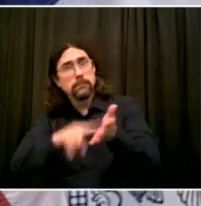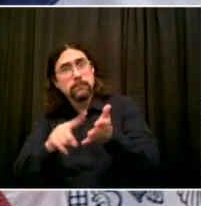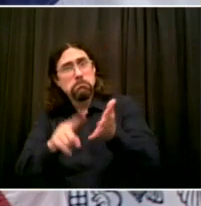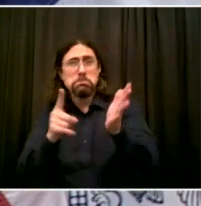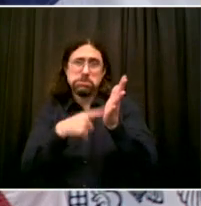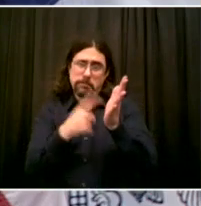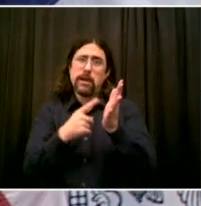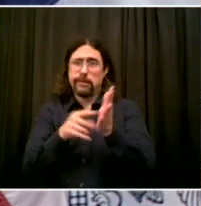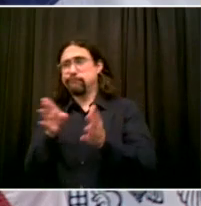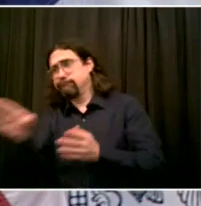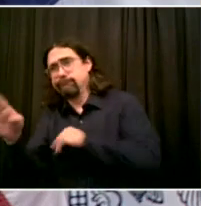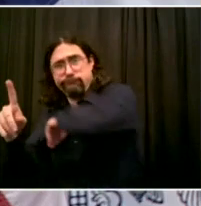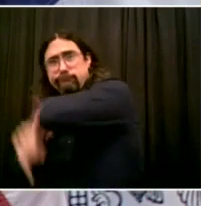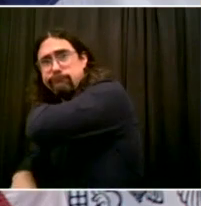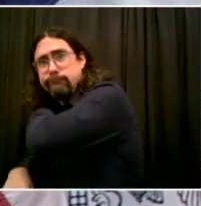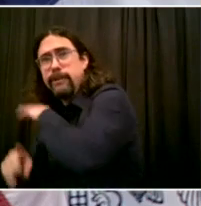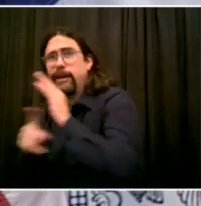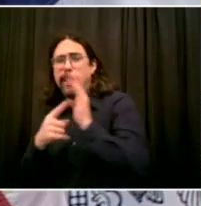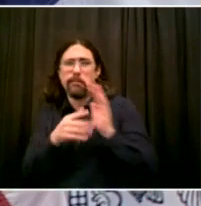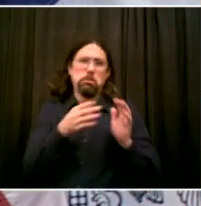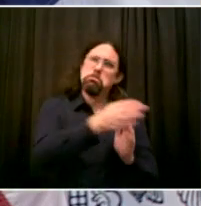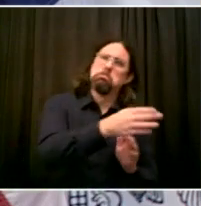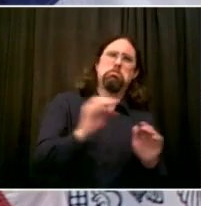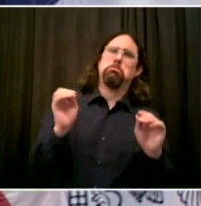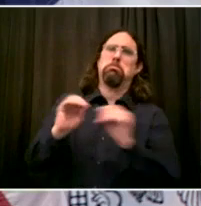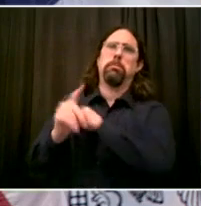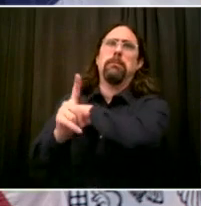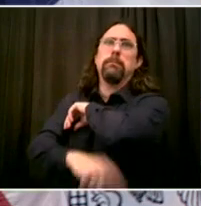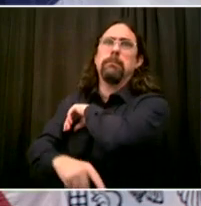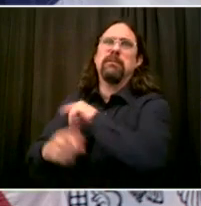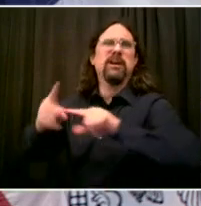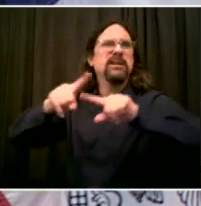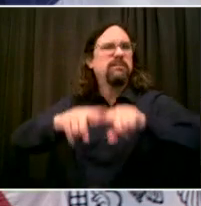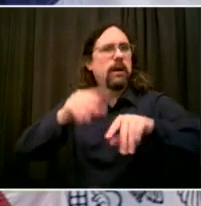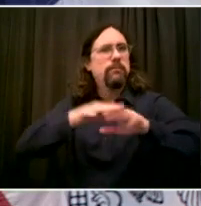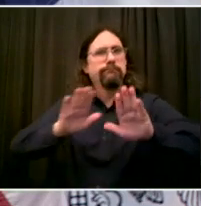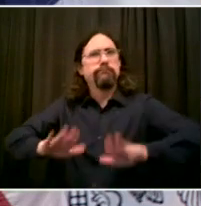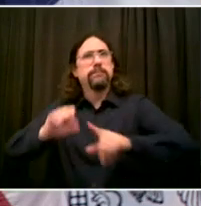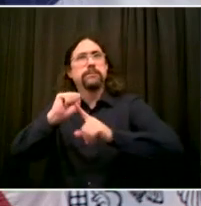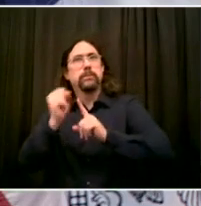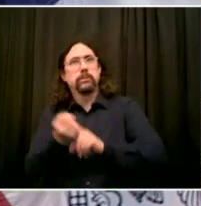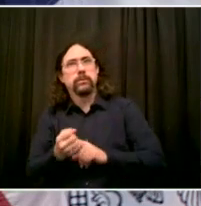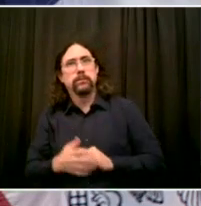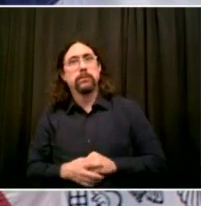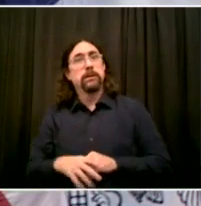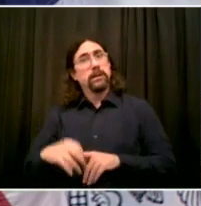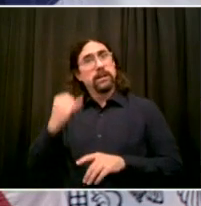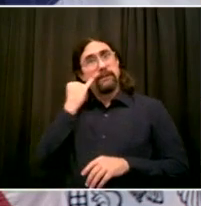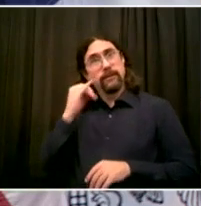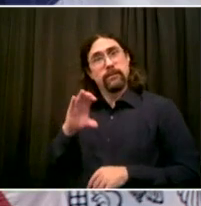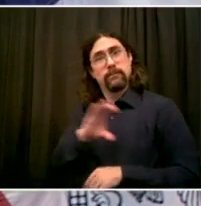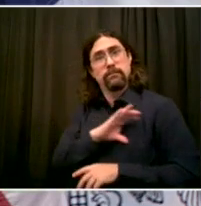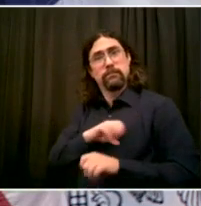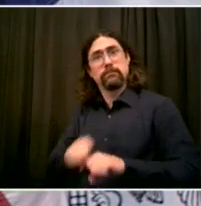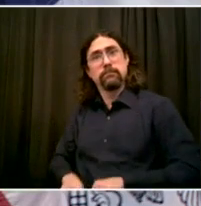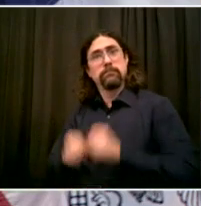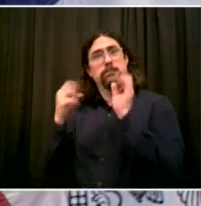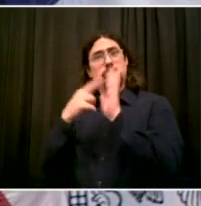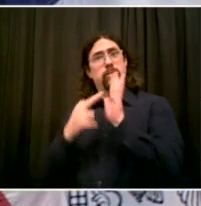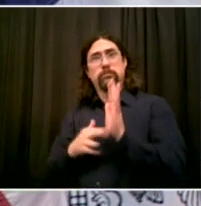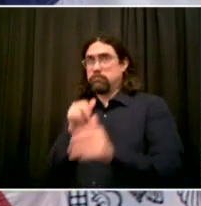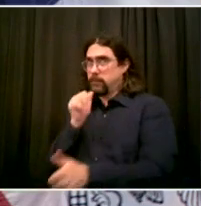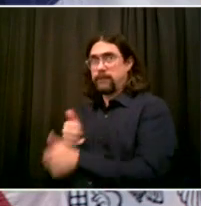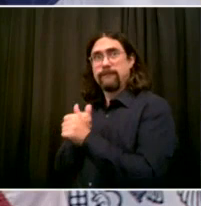police officer does not follow the rules of their profession. We need our police officers to